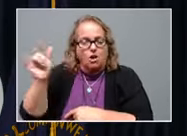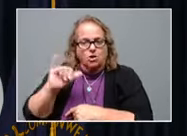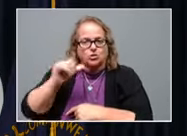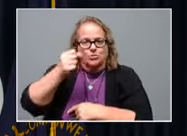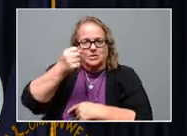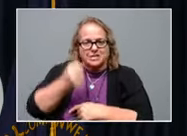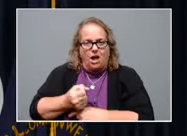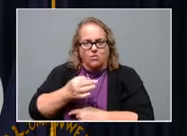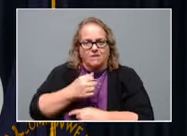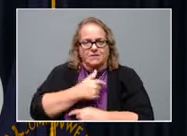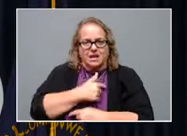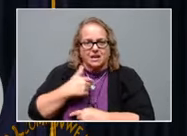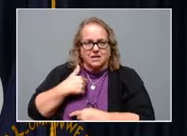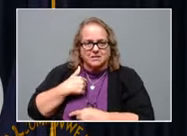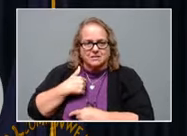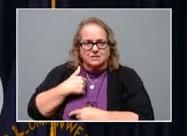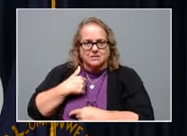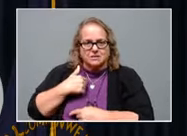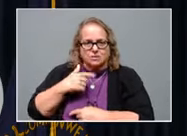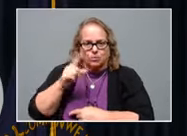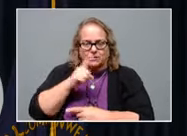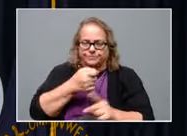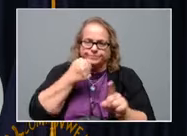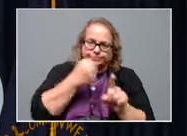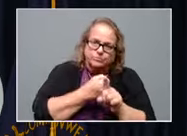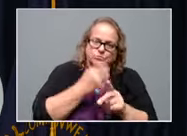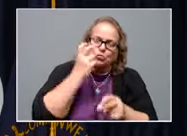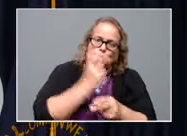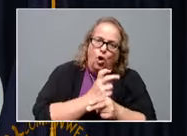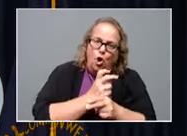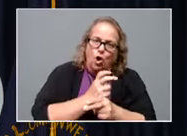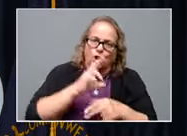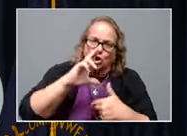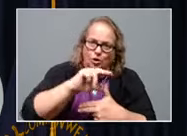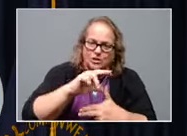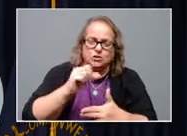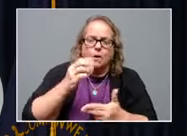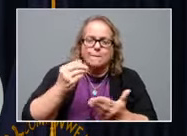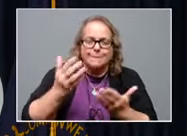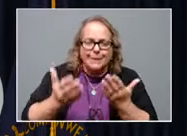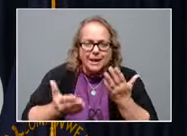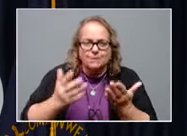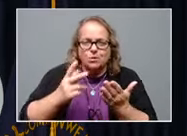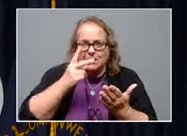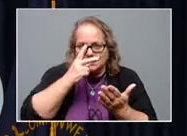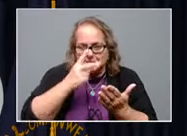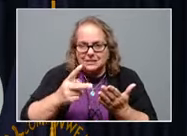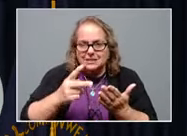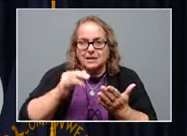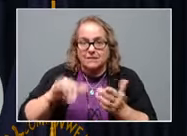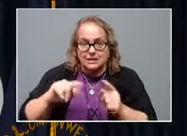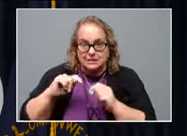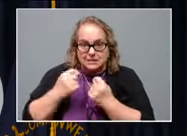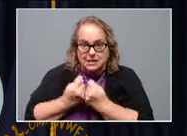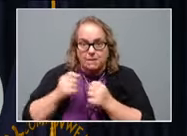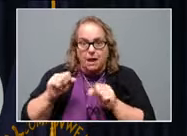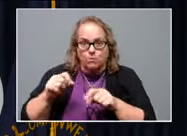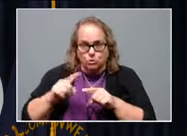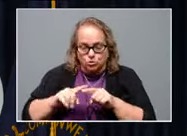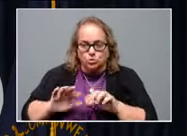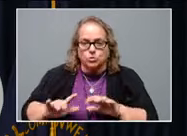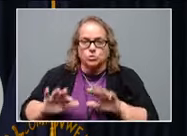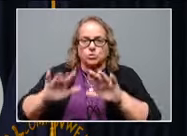where they had been hit harder earlier. So we may see these strike teams kind of migrate